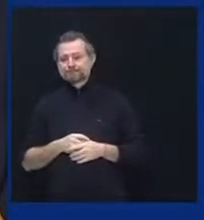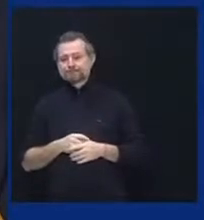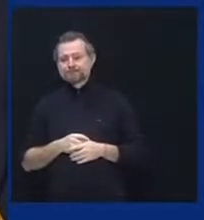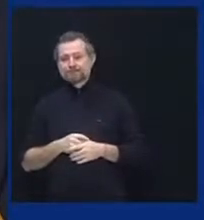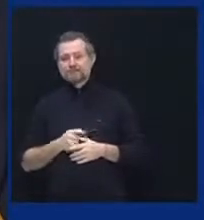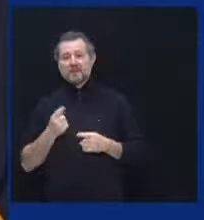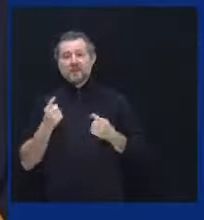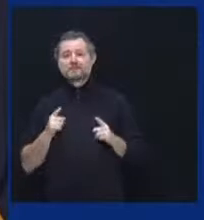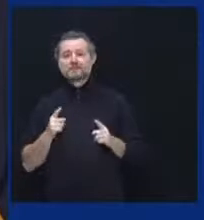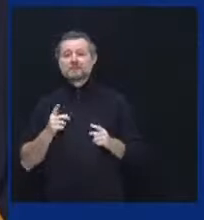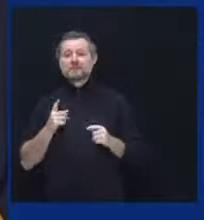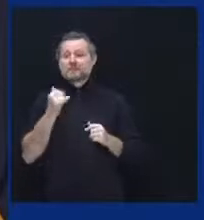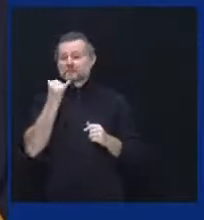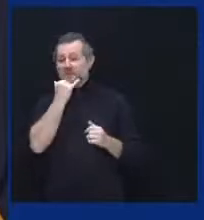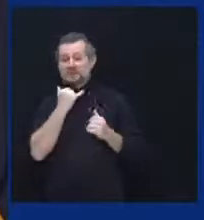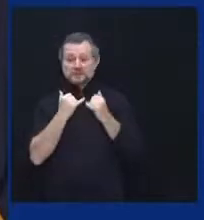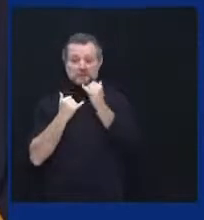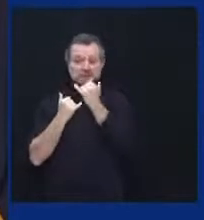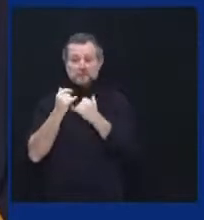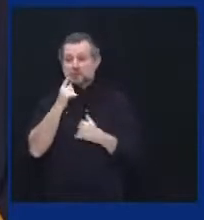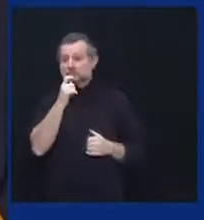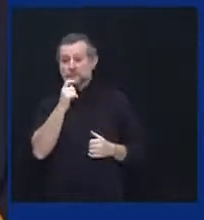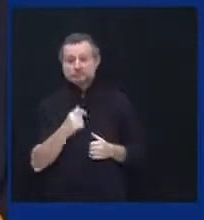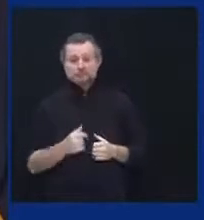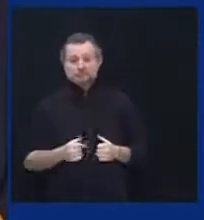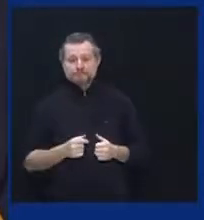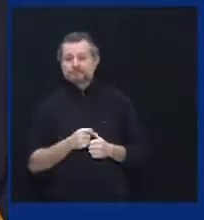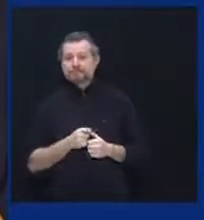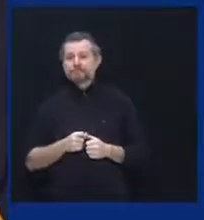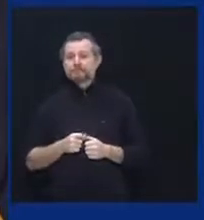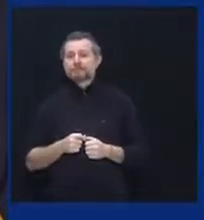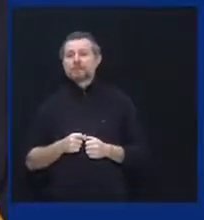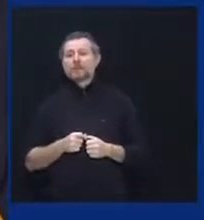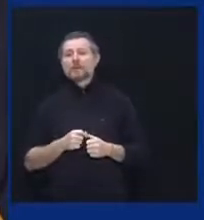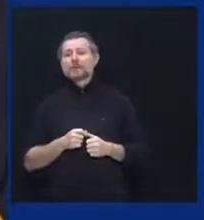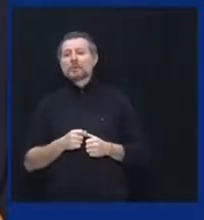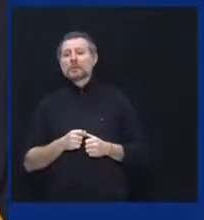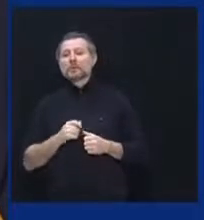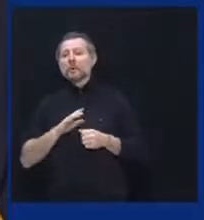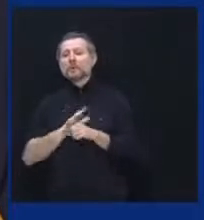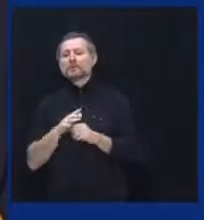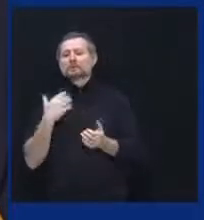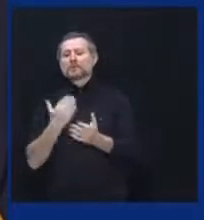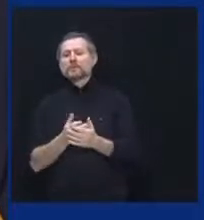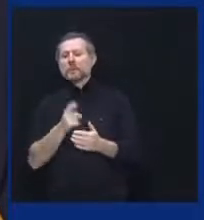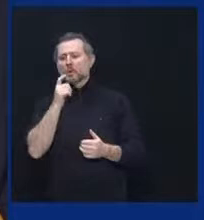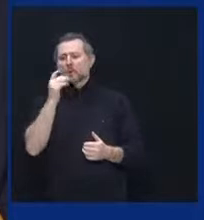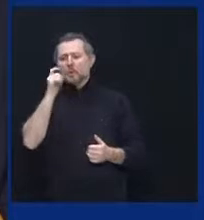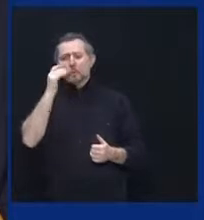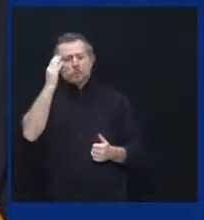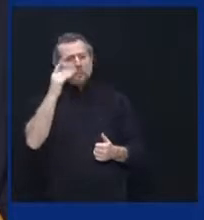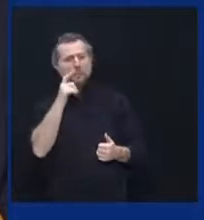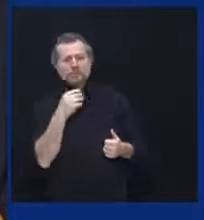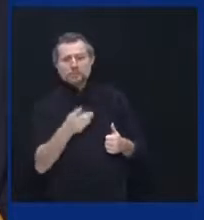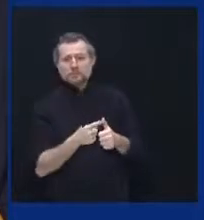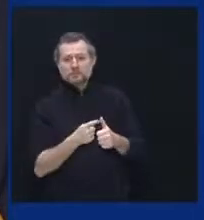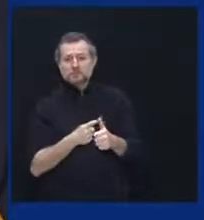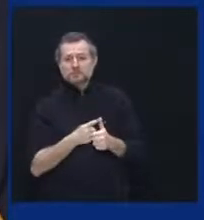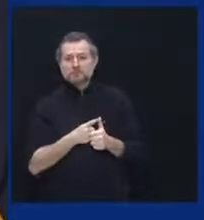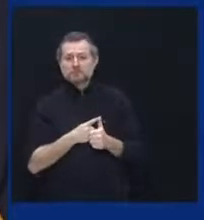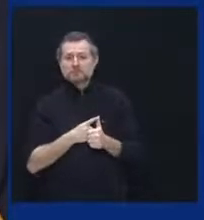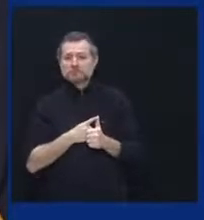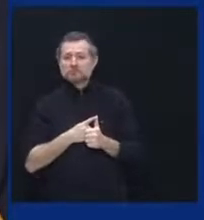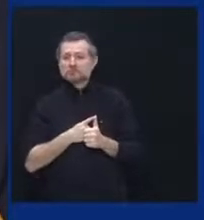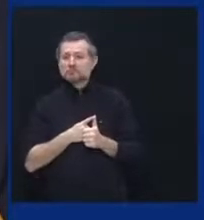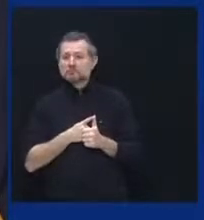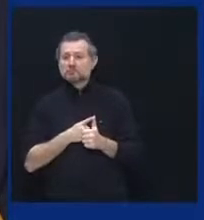mistakes. How did COVID come here for 3 months and nobody knew? How did COVID leave